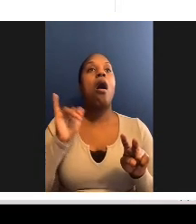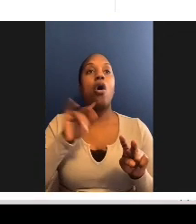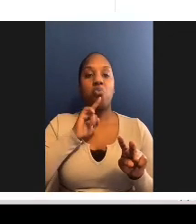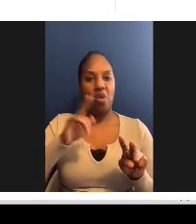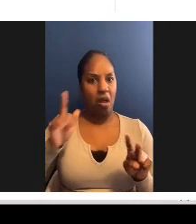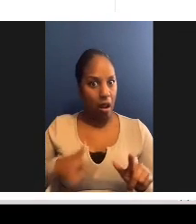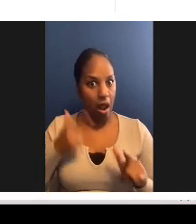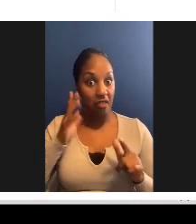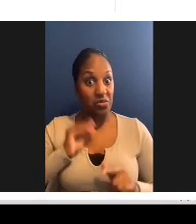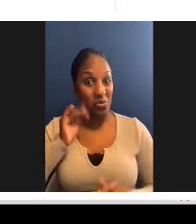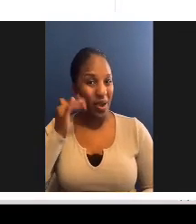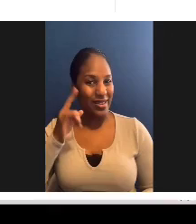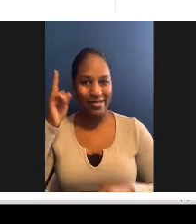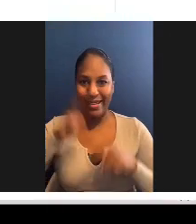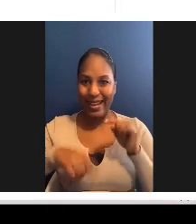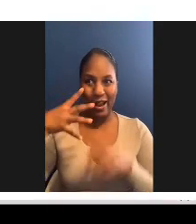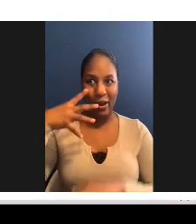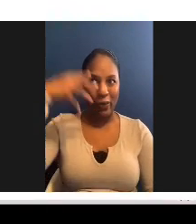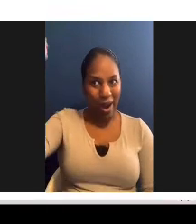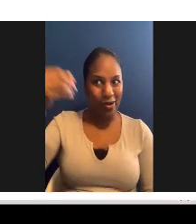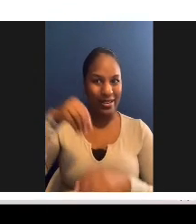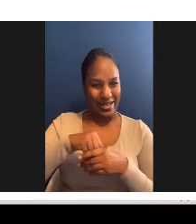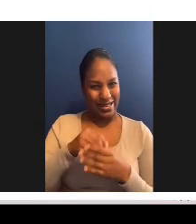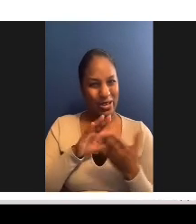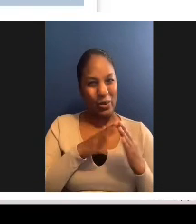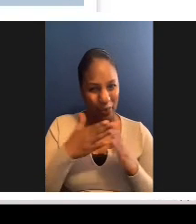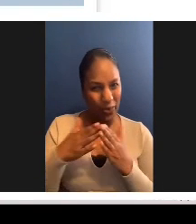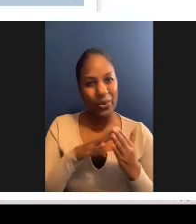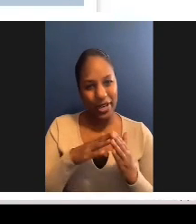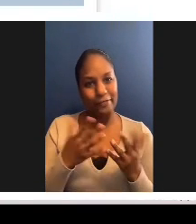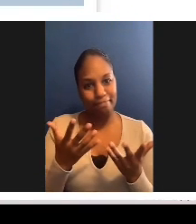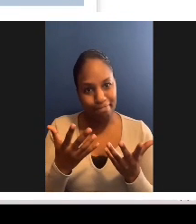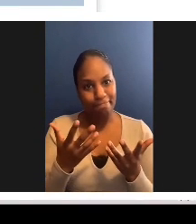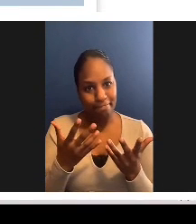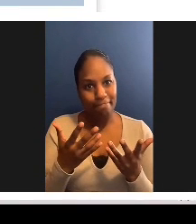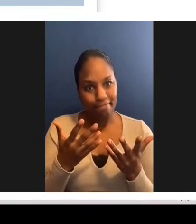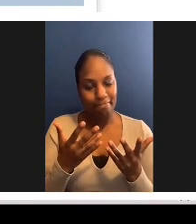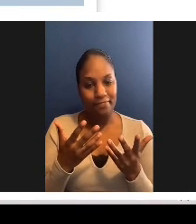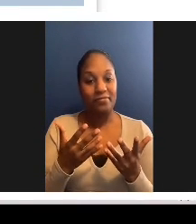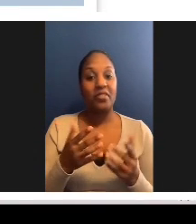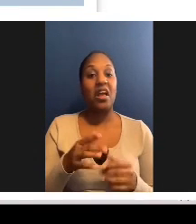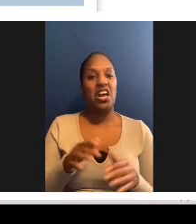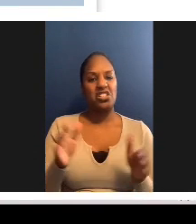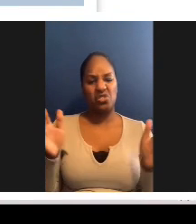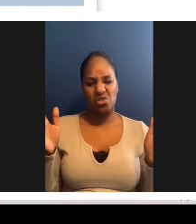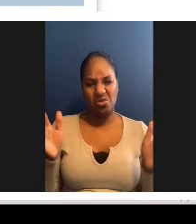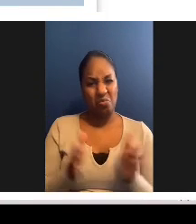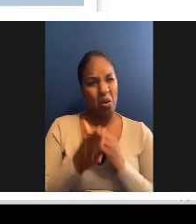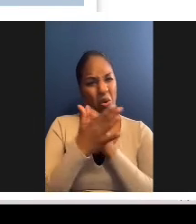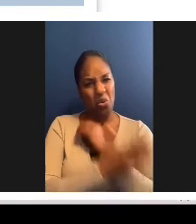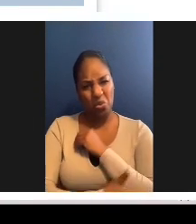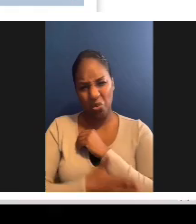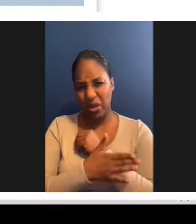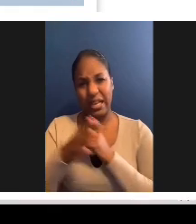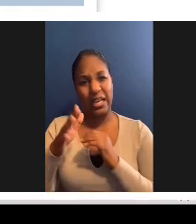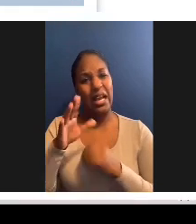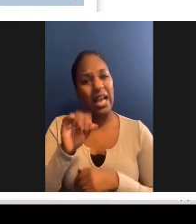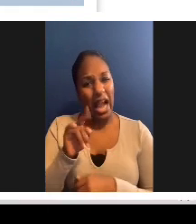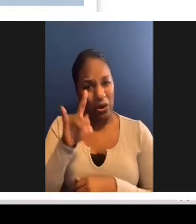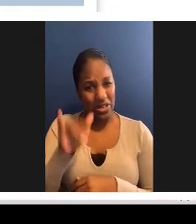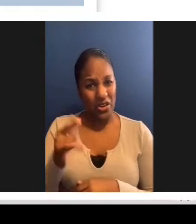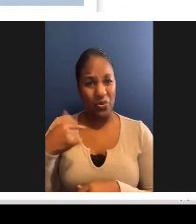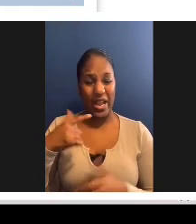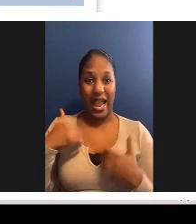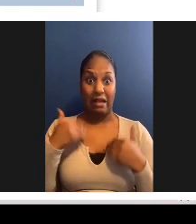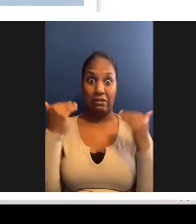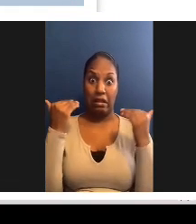they haven't been able to go out into their communities. And as a small rural county where I'm from, we had